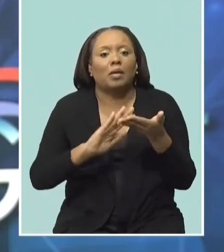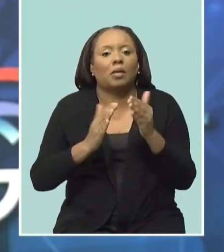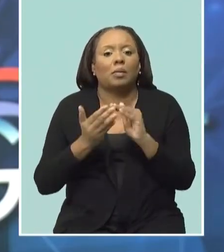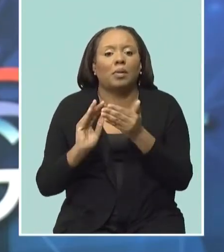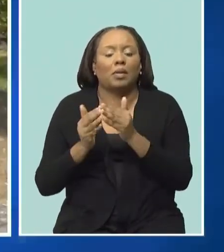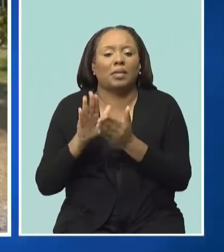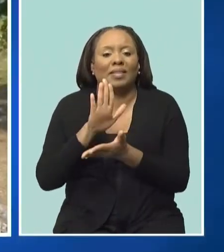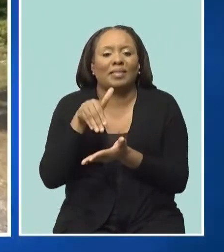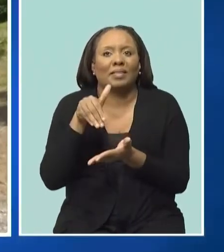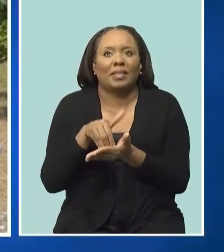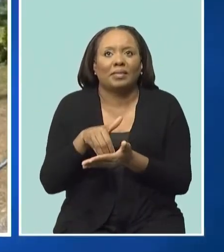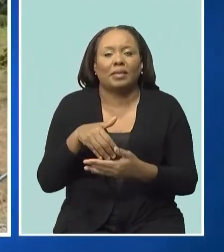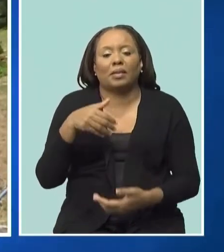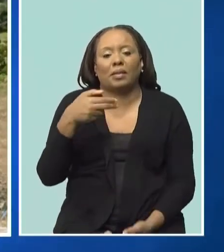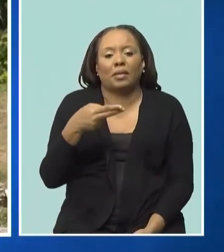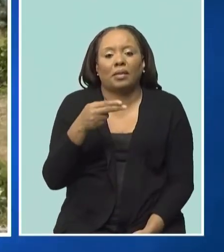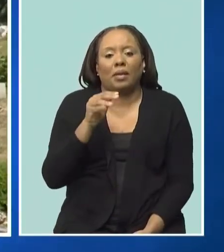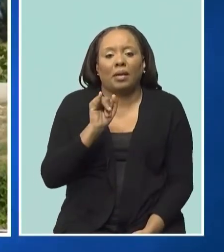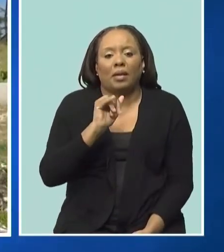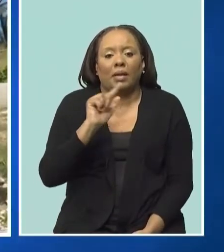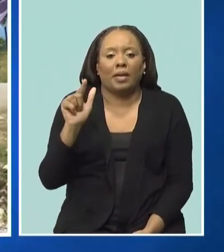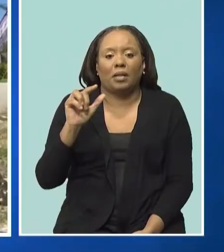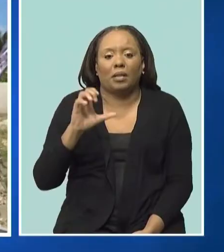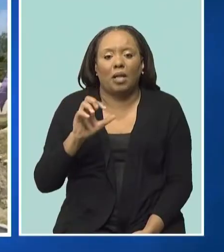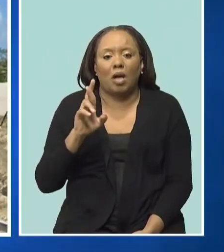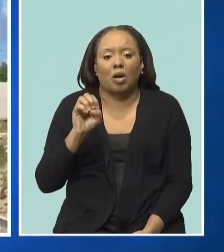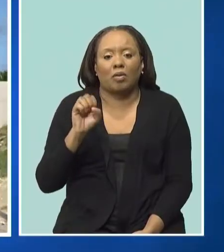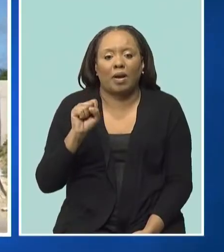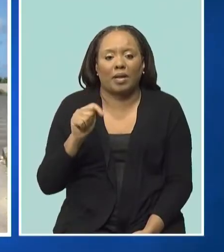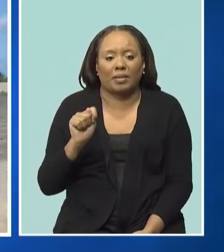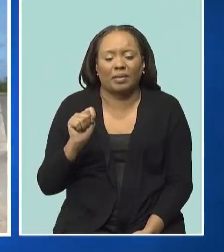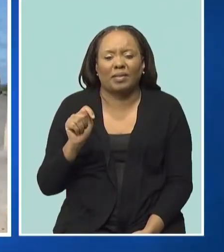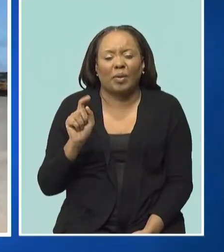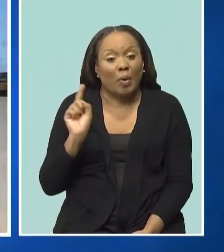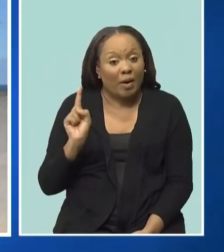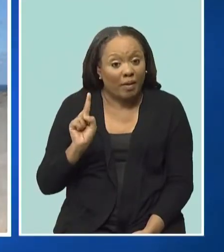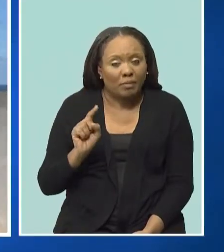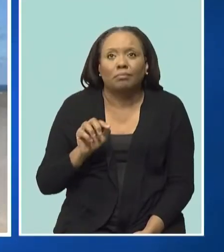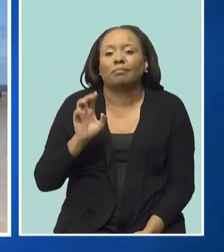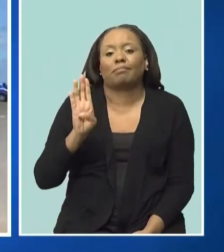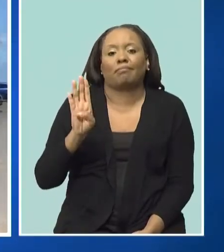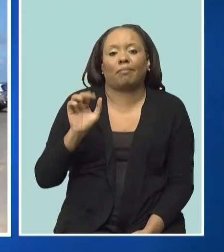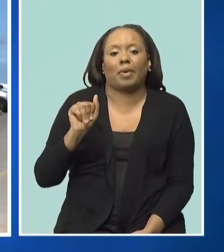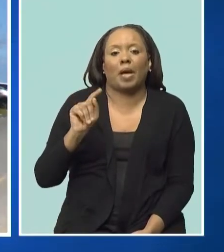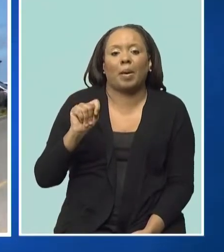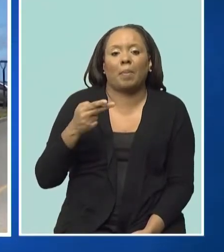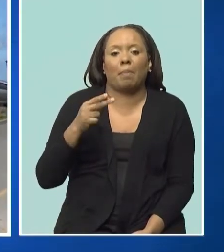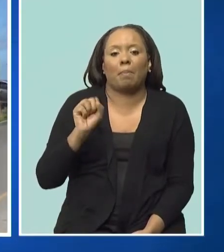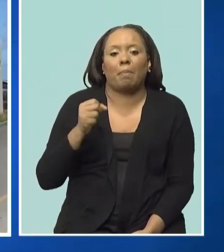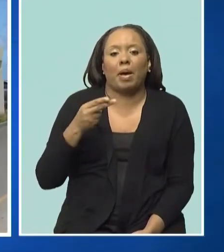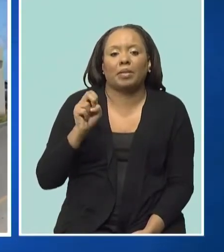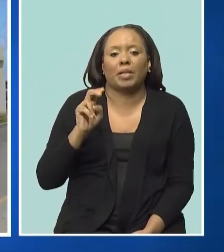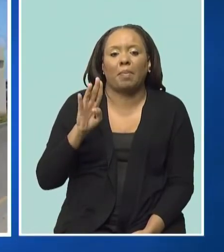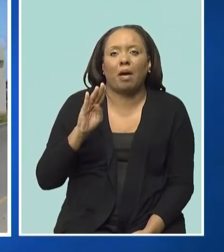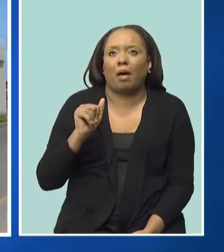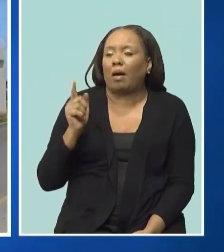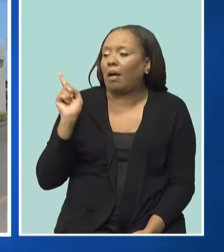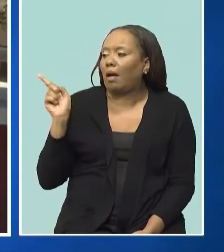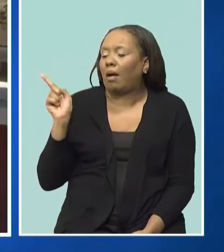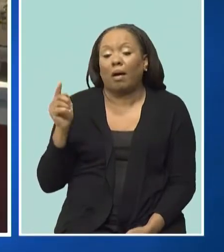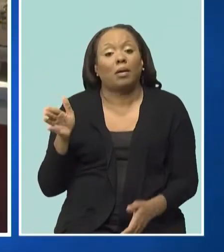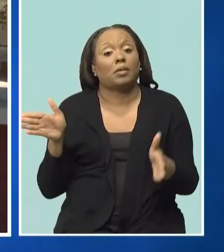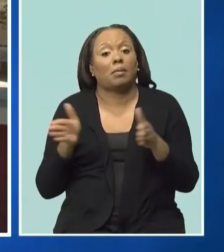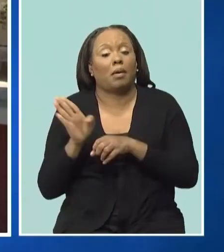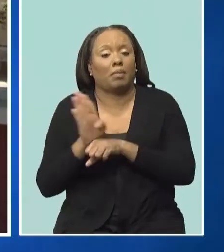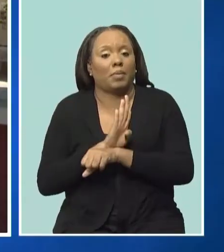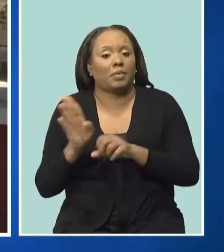major Barbados Labour Party event. When the CBC News team visited the Bathsheba St. Joseph Community Facility, small business owners